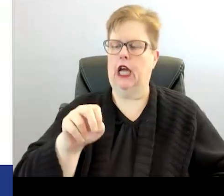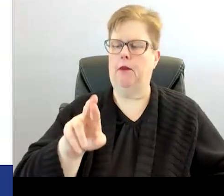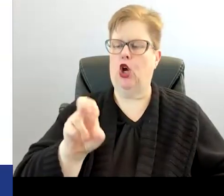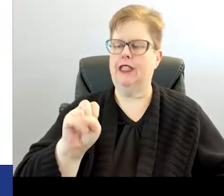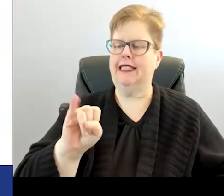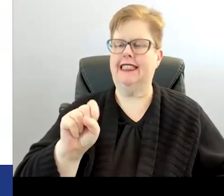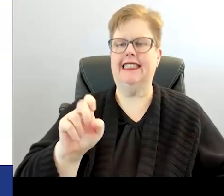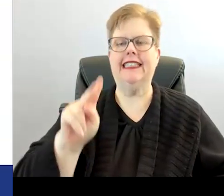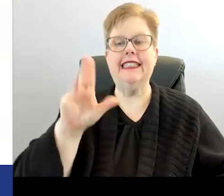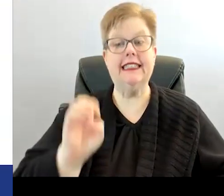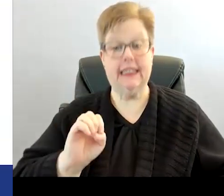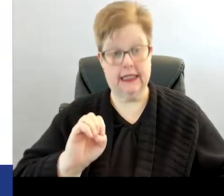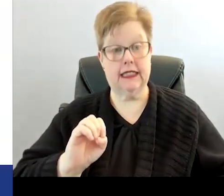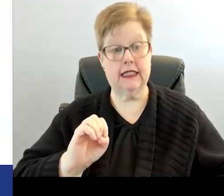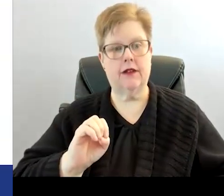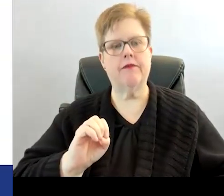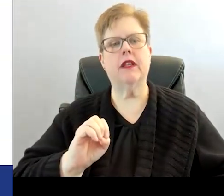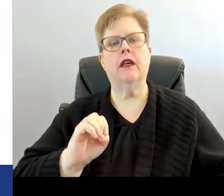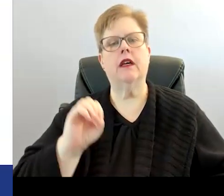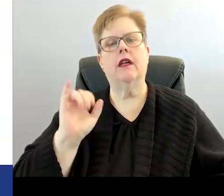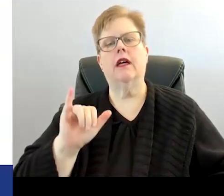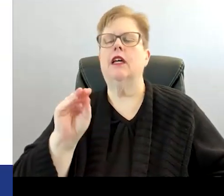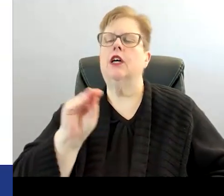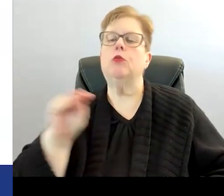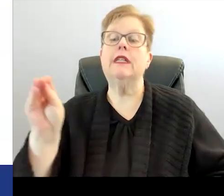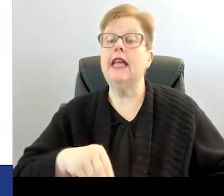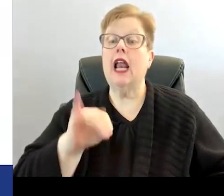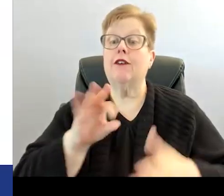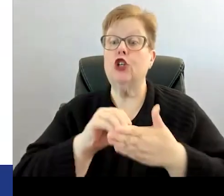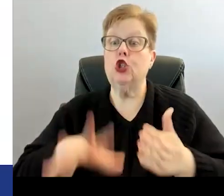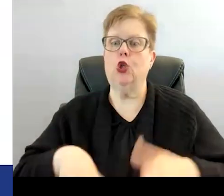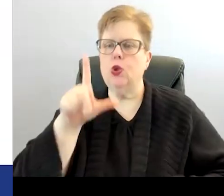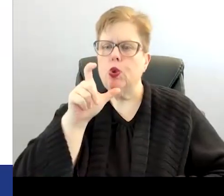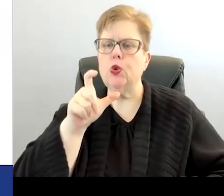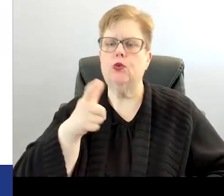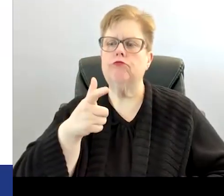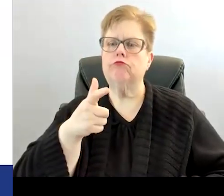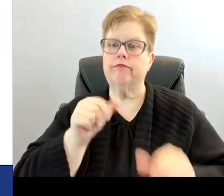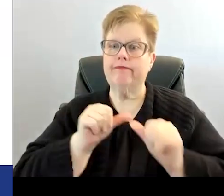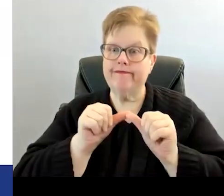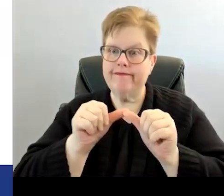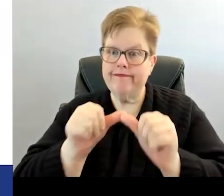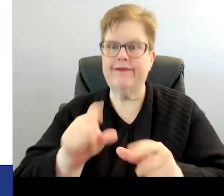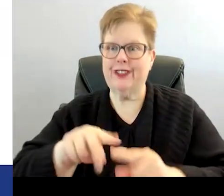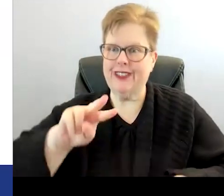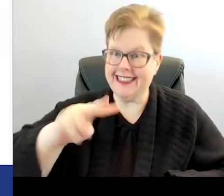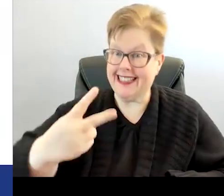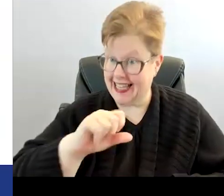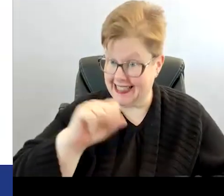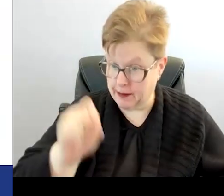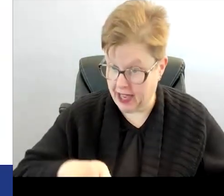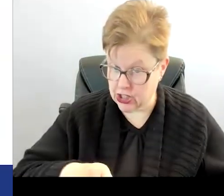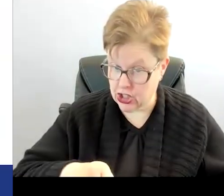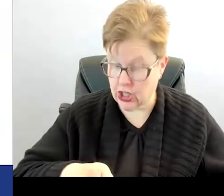essentially the number or percentage of students who continue to their second semester, and